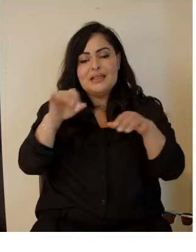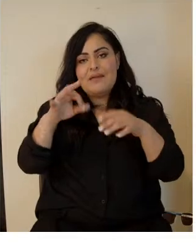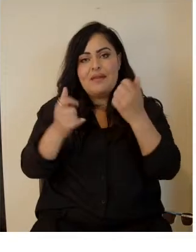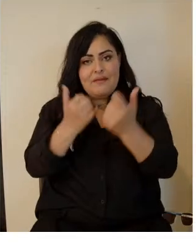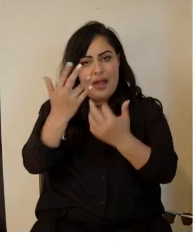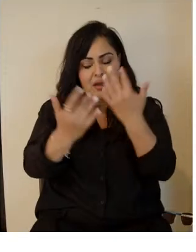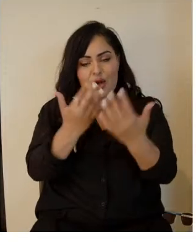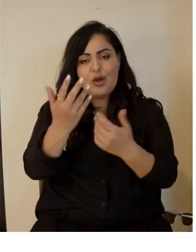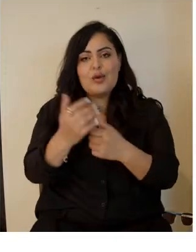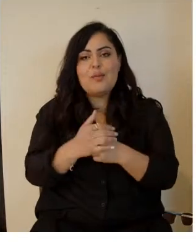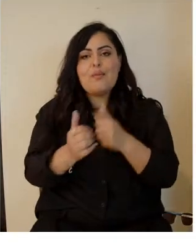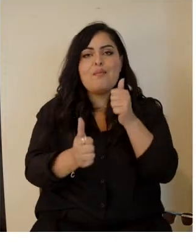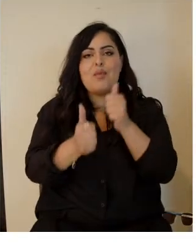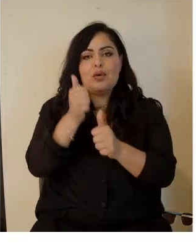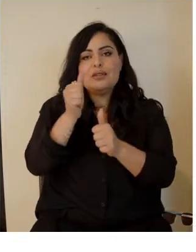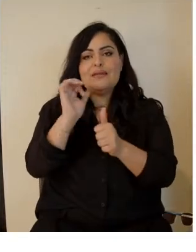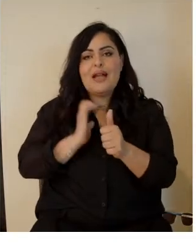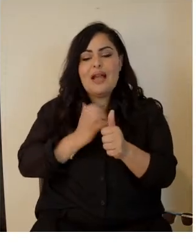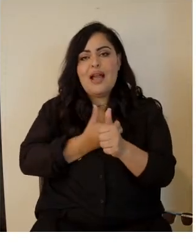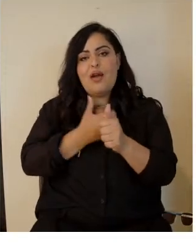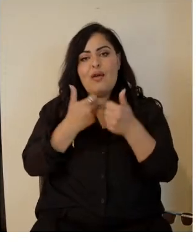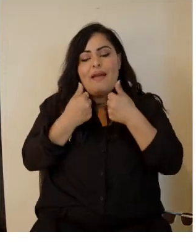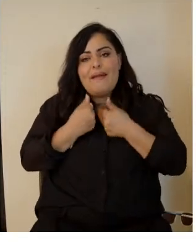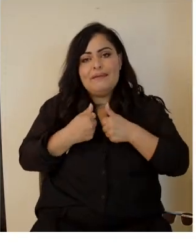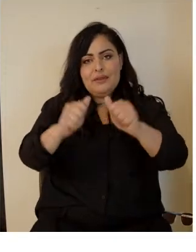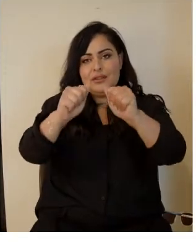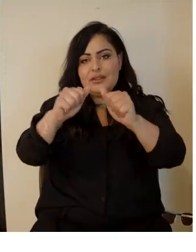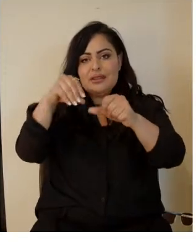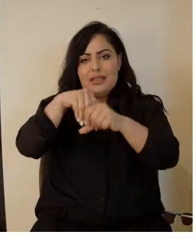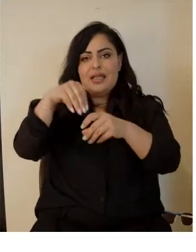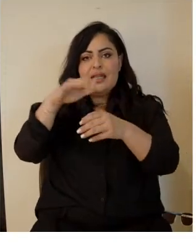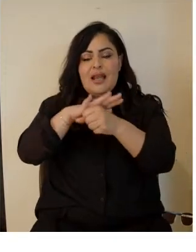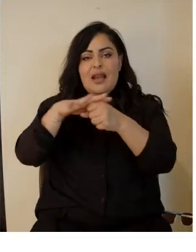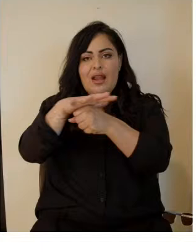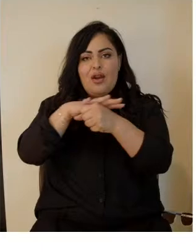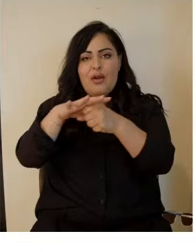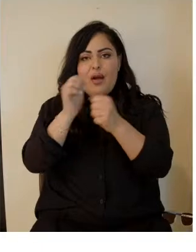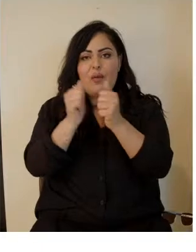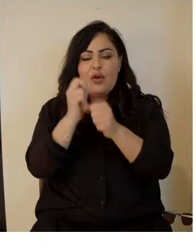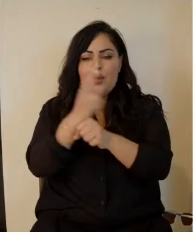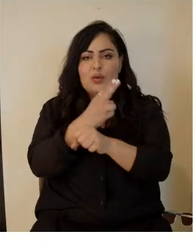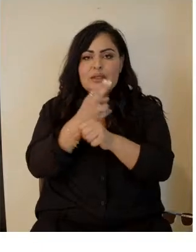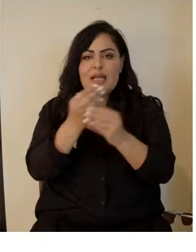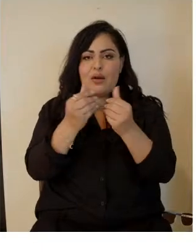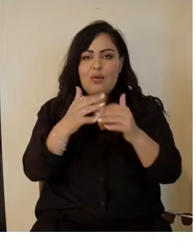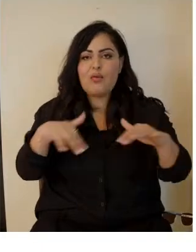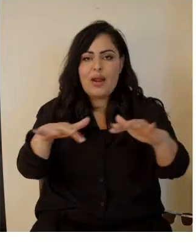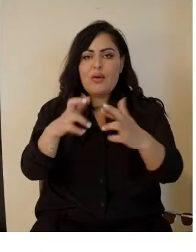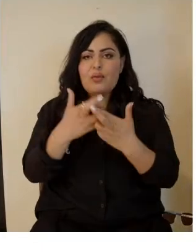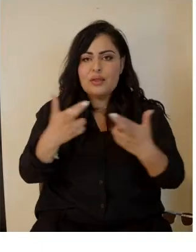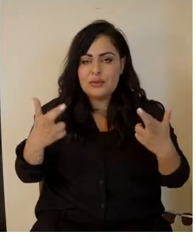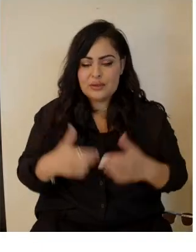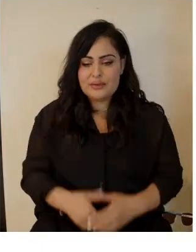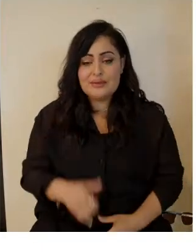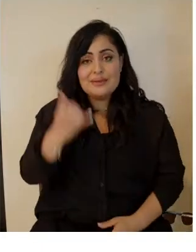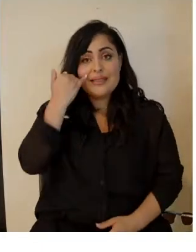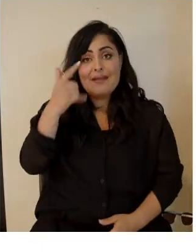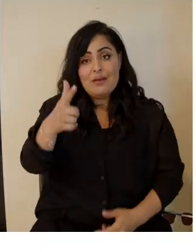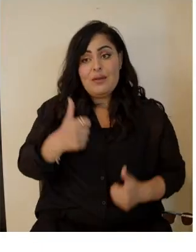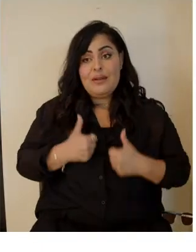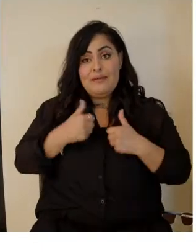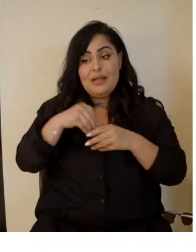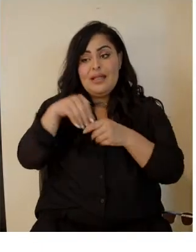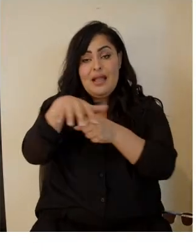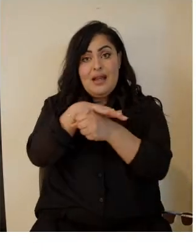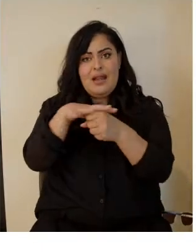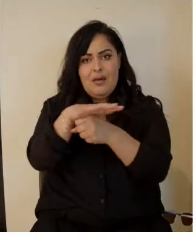where most of our efforts are currently occurring with all of our ground resources in this general area. So if you're in that area, we